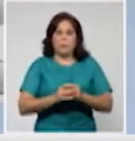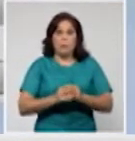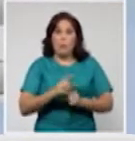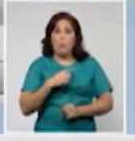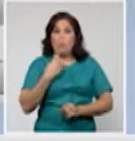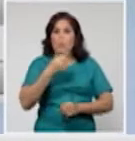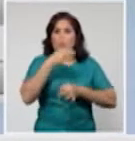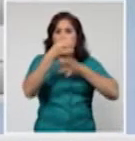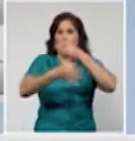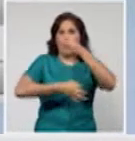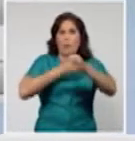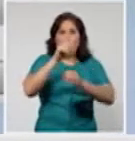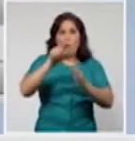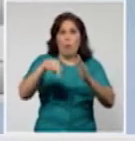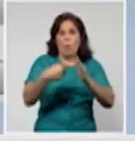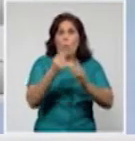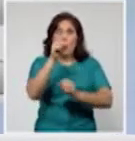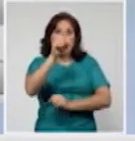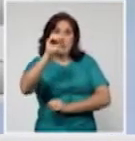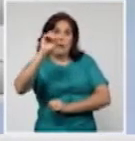382,496, of which